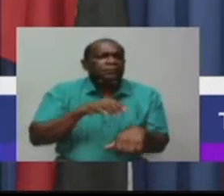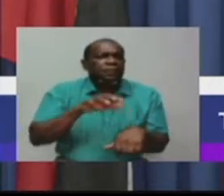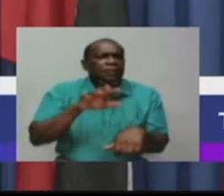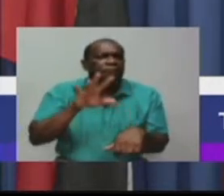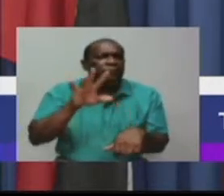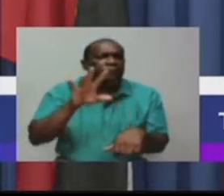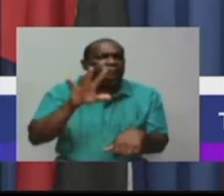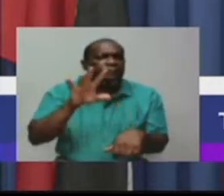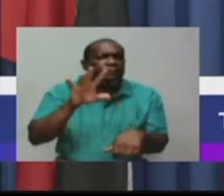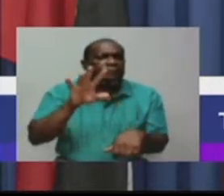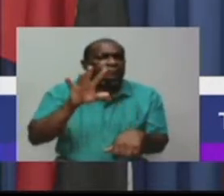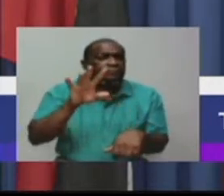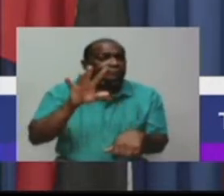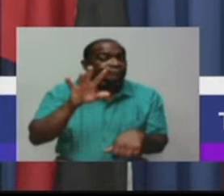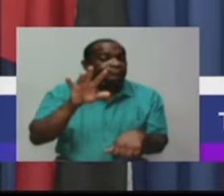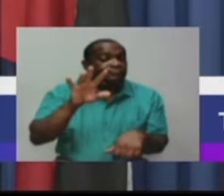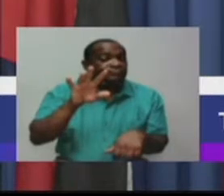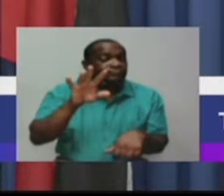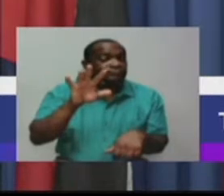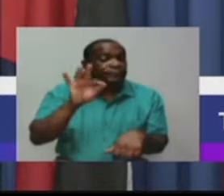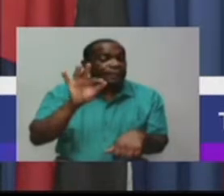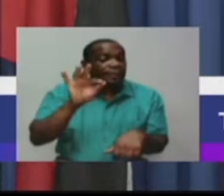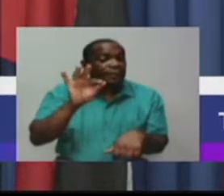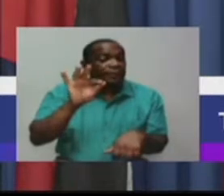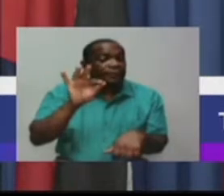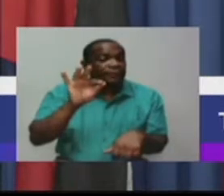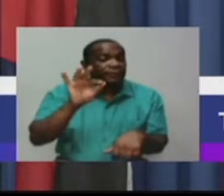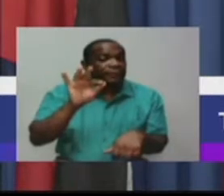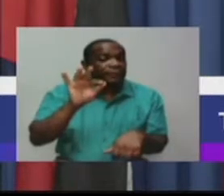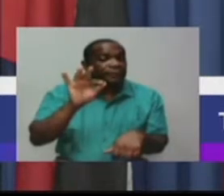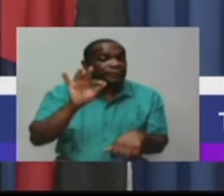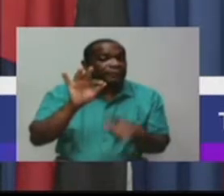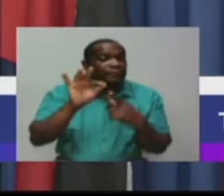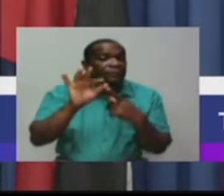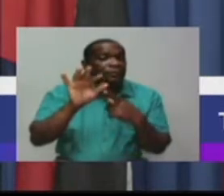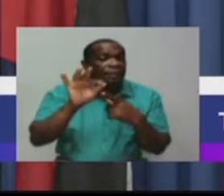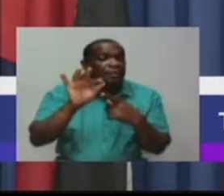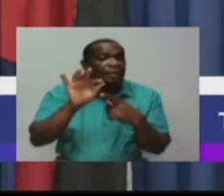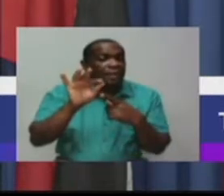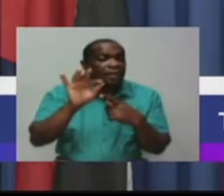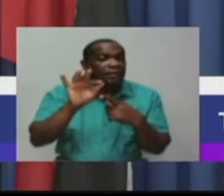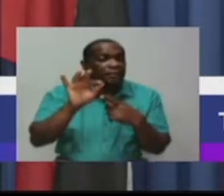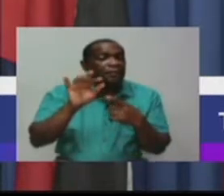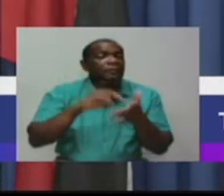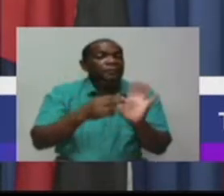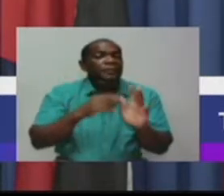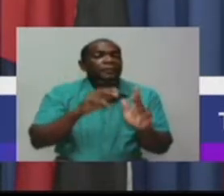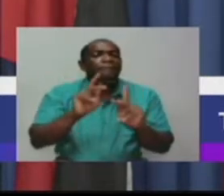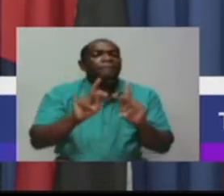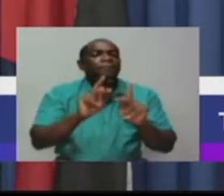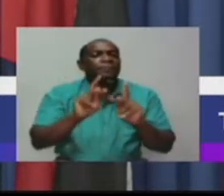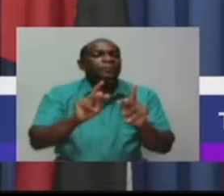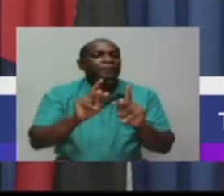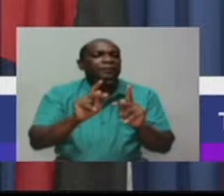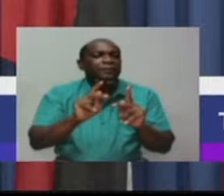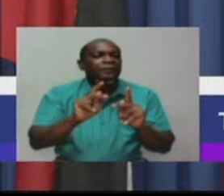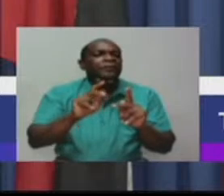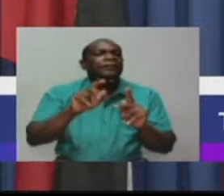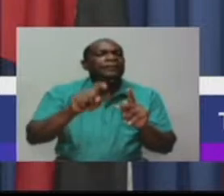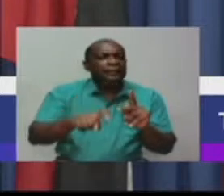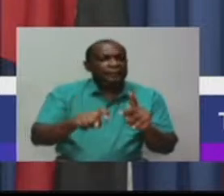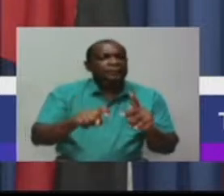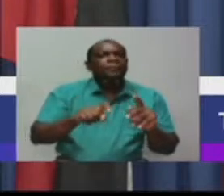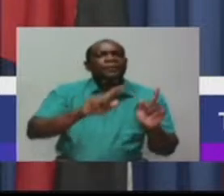so on. So effectively, that 9 o'clock curfew begins to bring people away from other people